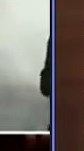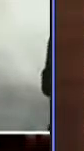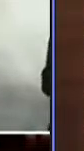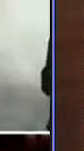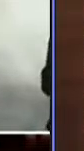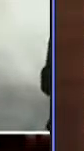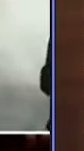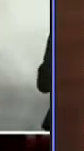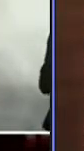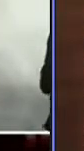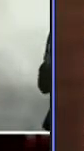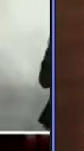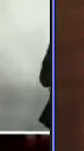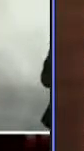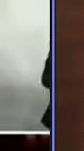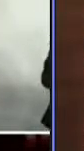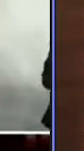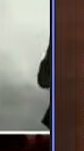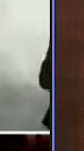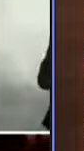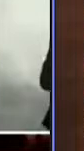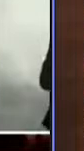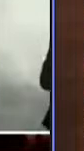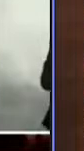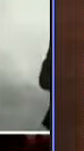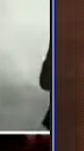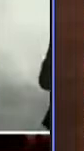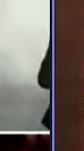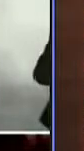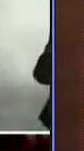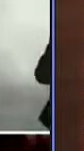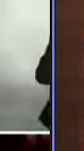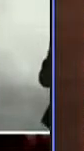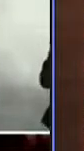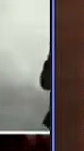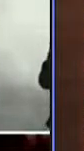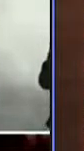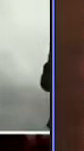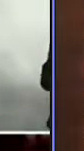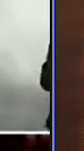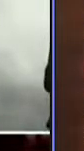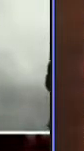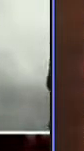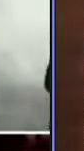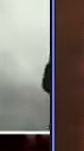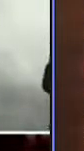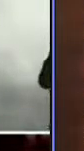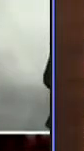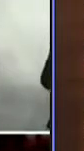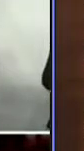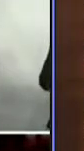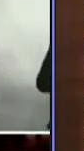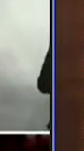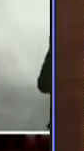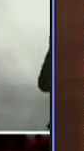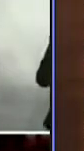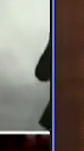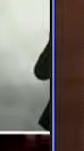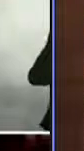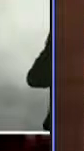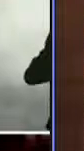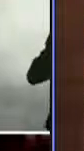which is administration, had a total of 10 planned indicators in the quarter under review, of which 7 indicators were